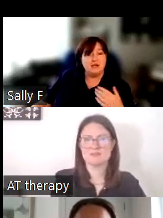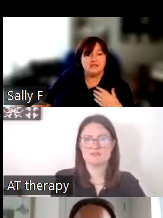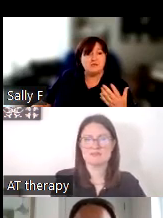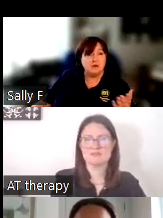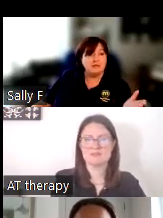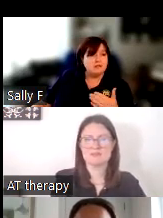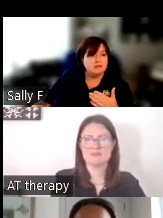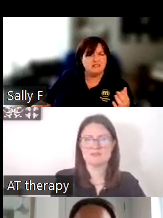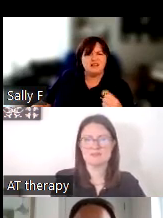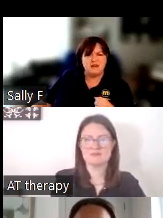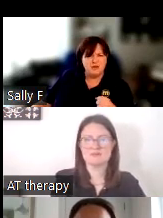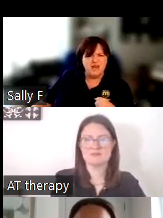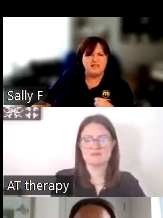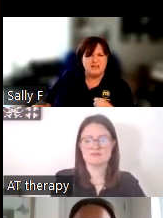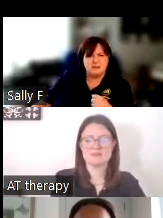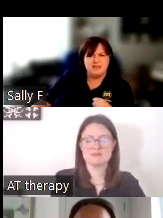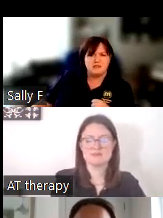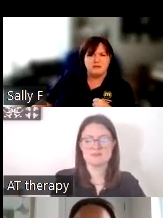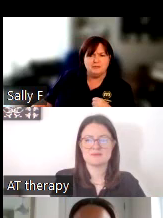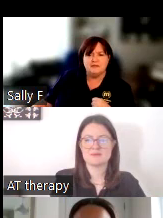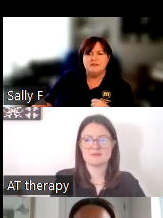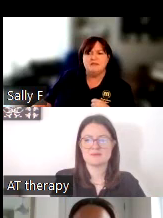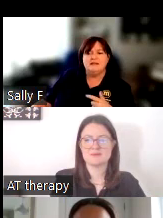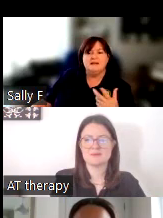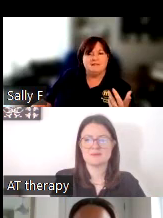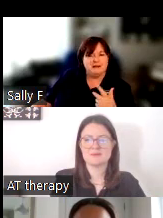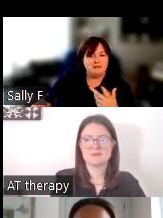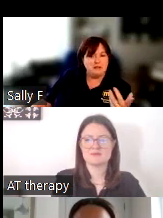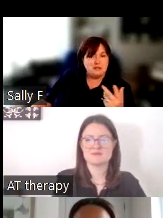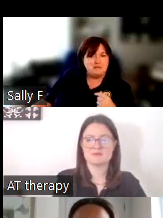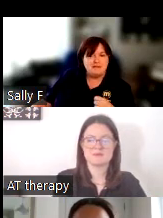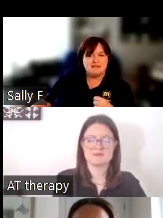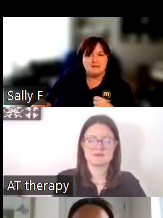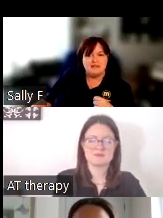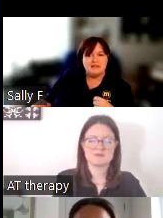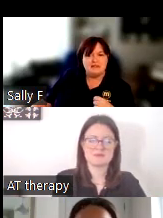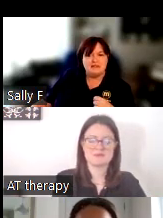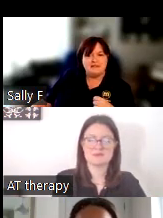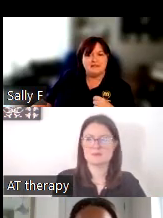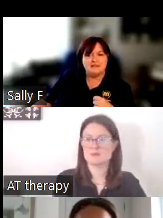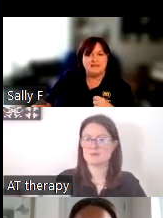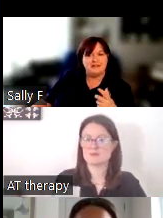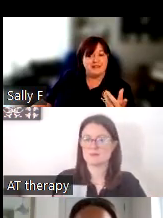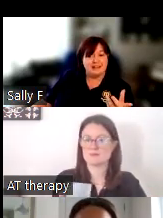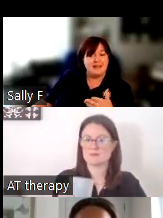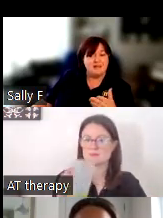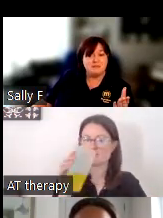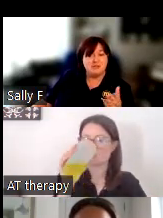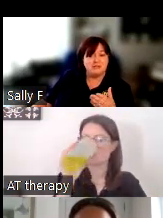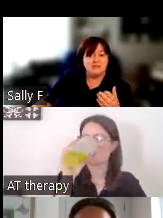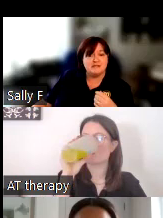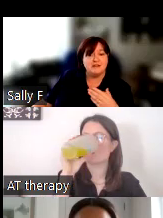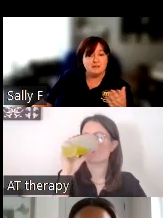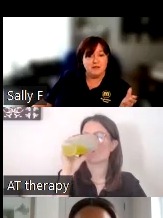from the nurses what he'd go, oh yeah, fancy a bit of soup. Found out what the soup choices were. And I then gave him